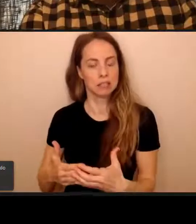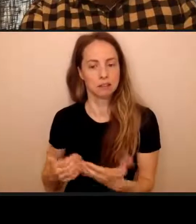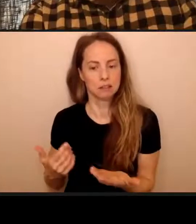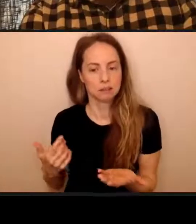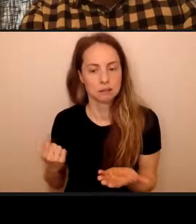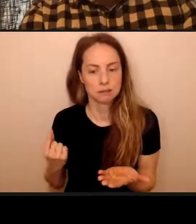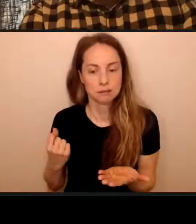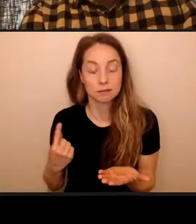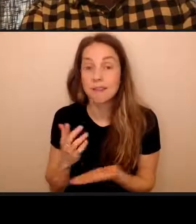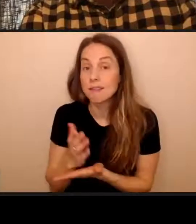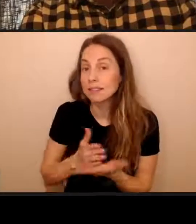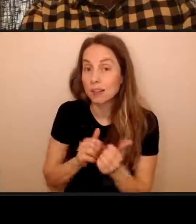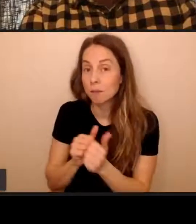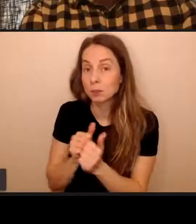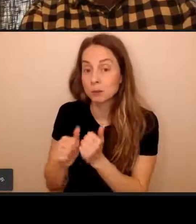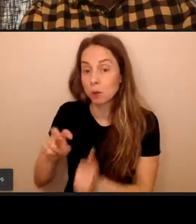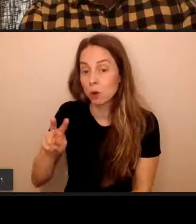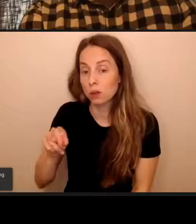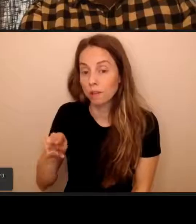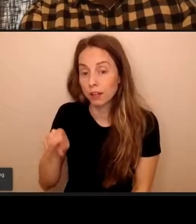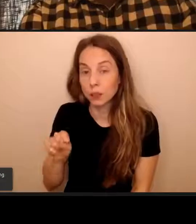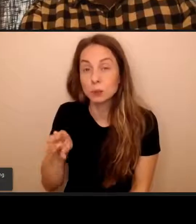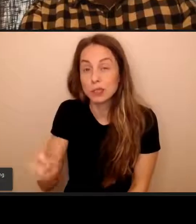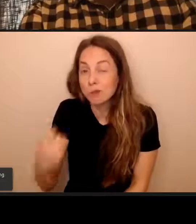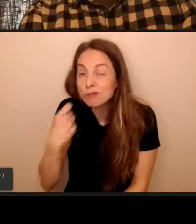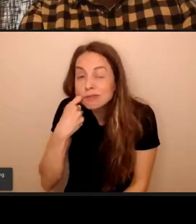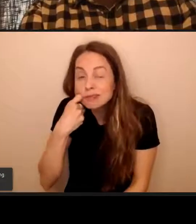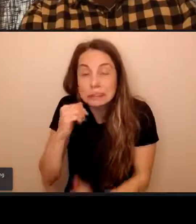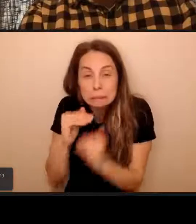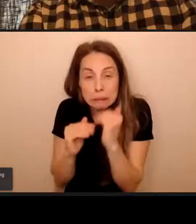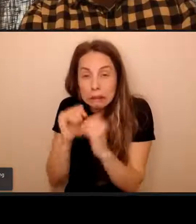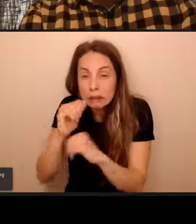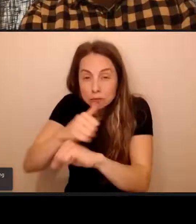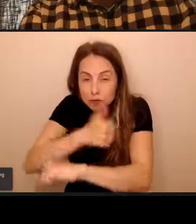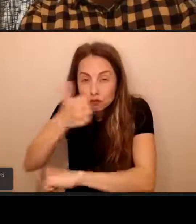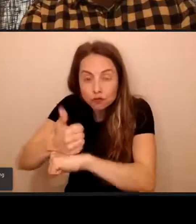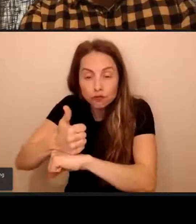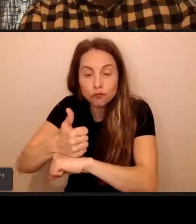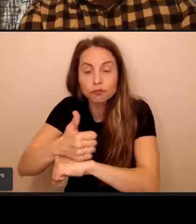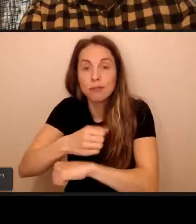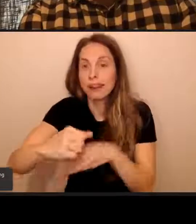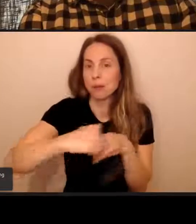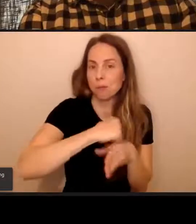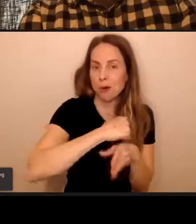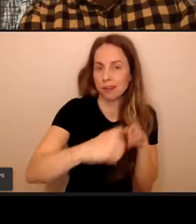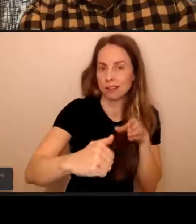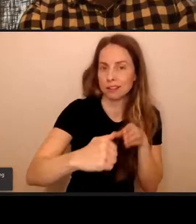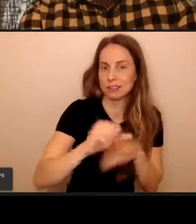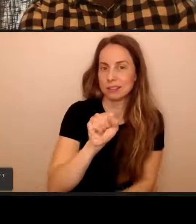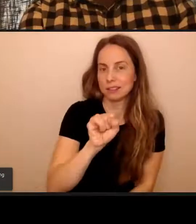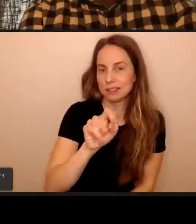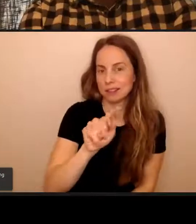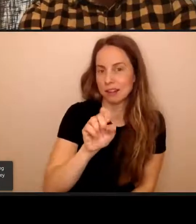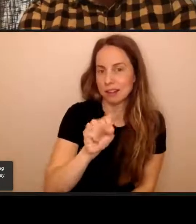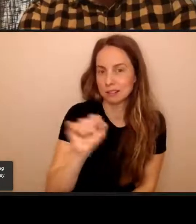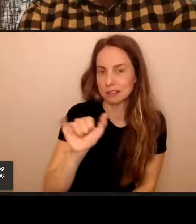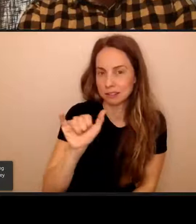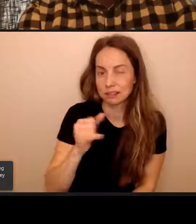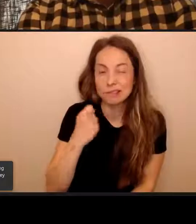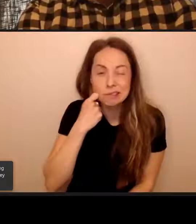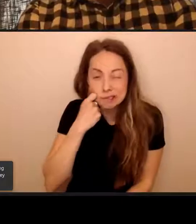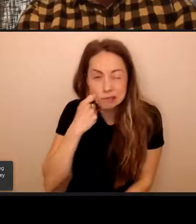some of the sports venues were being built, the sports venues and the practice sites. So they had to